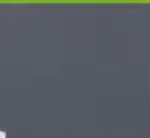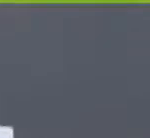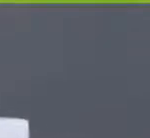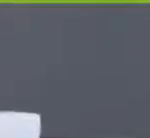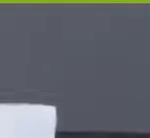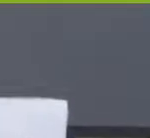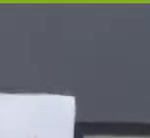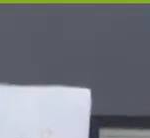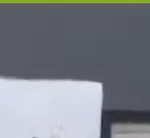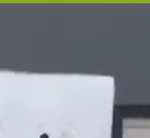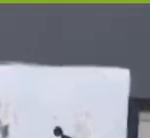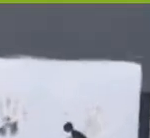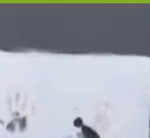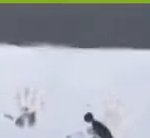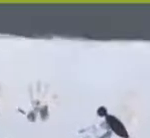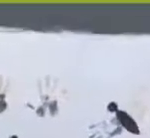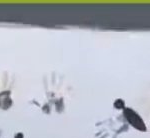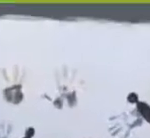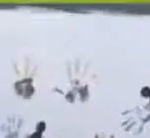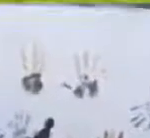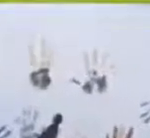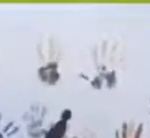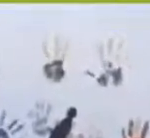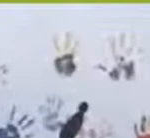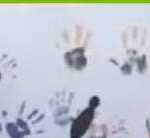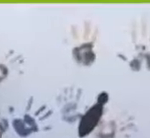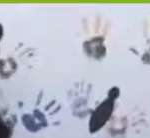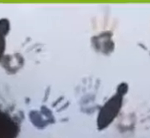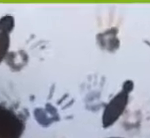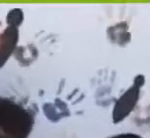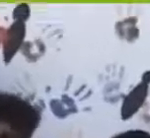You don't feel like yourself anymore, but it doesn't have to feel this way.